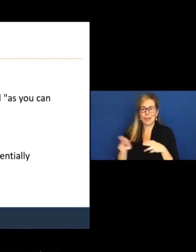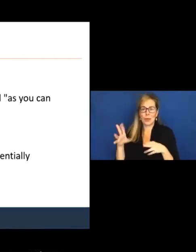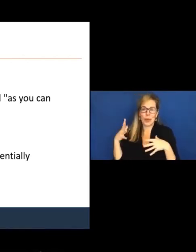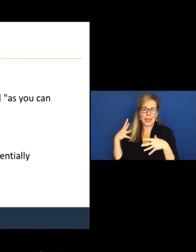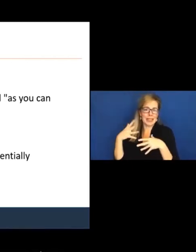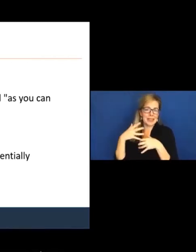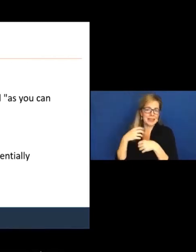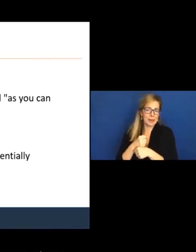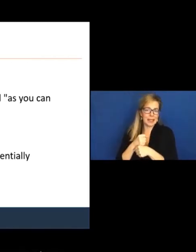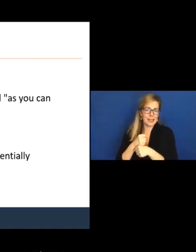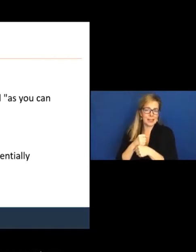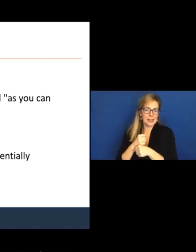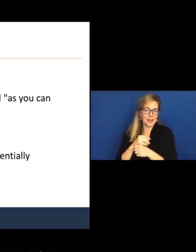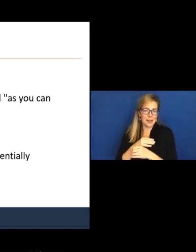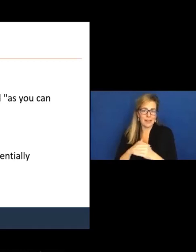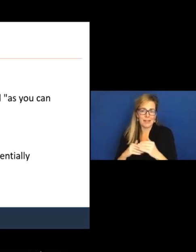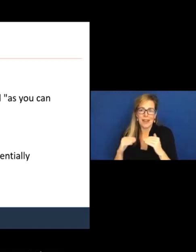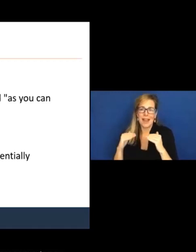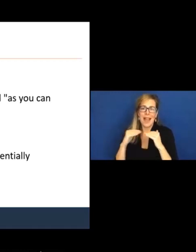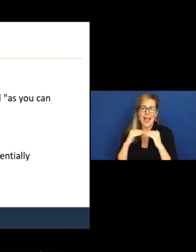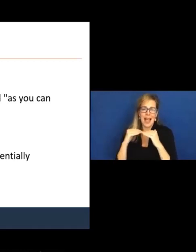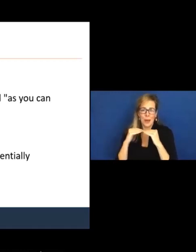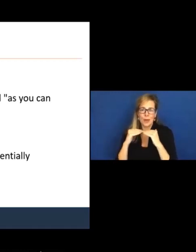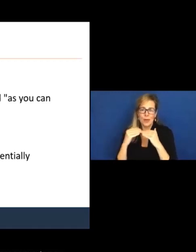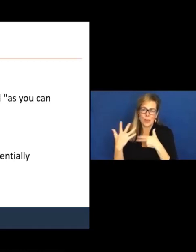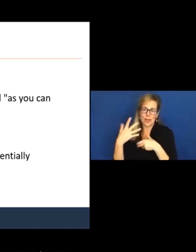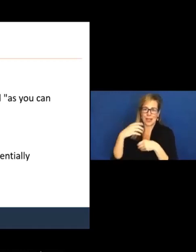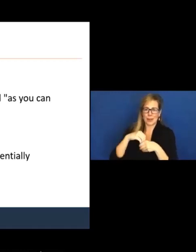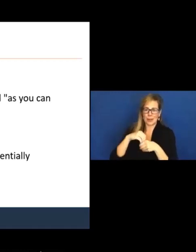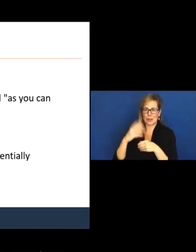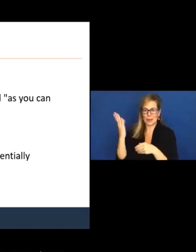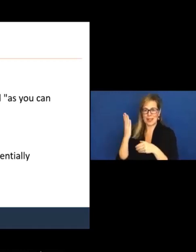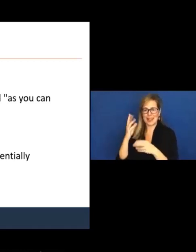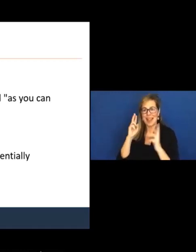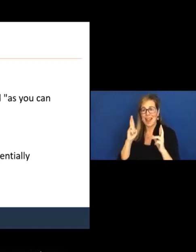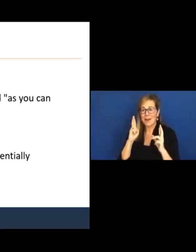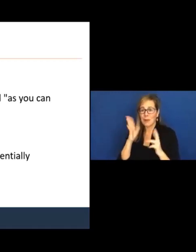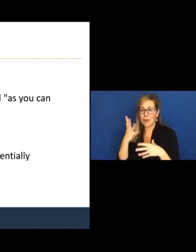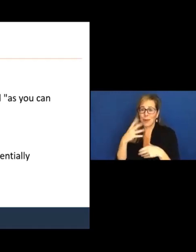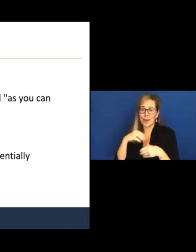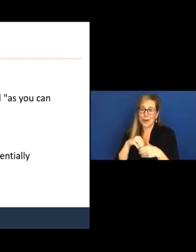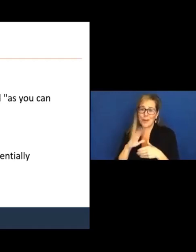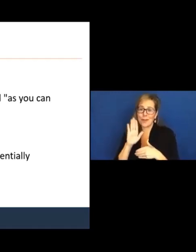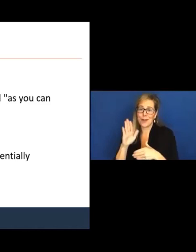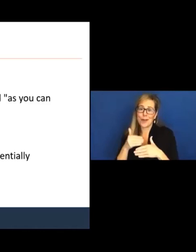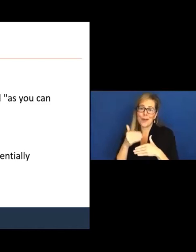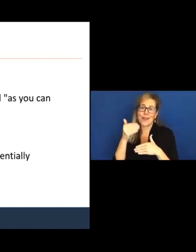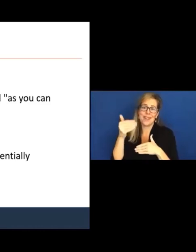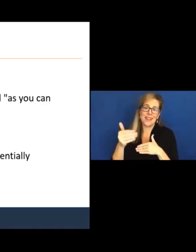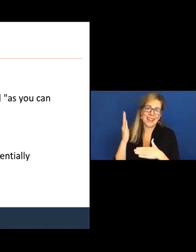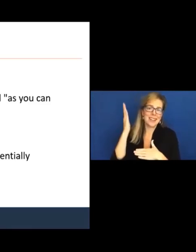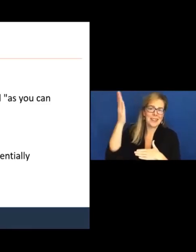equitable and inclusive presentations. I hope you'll incorporate them in your next and future